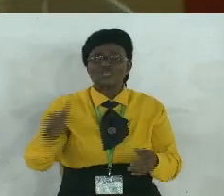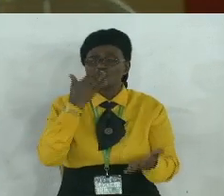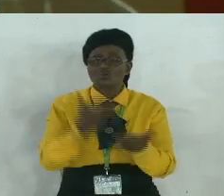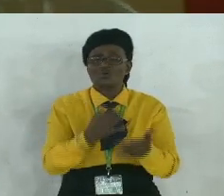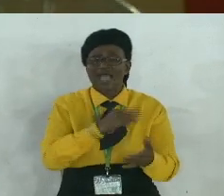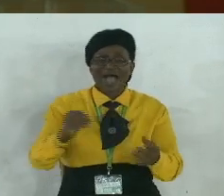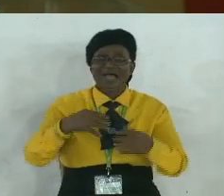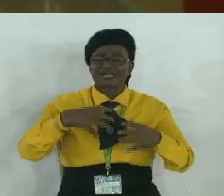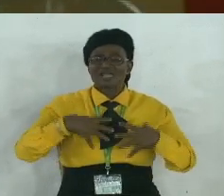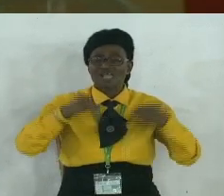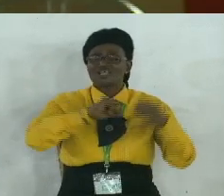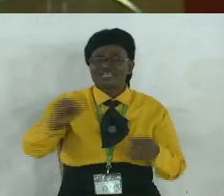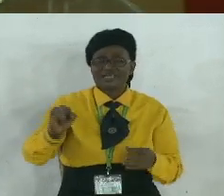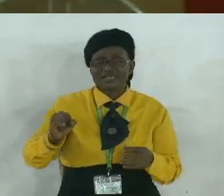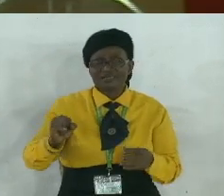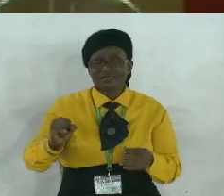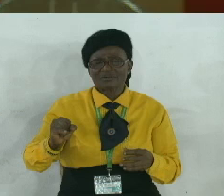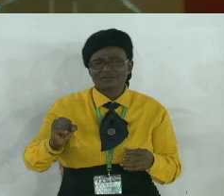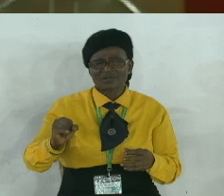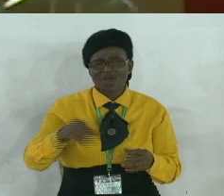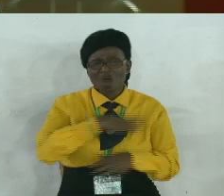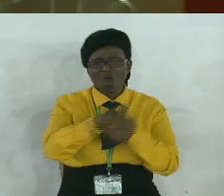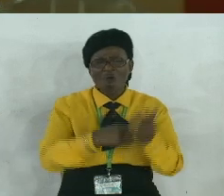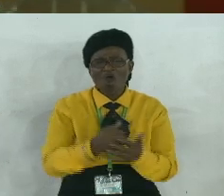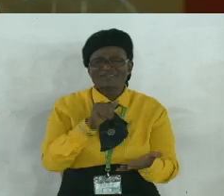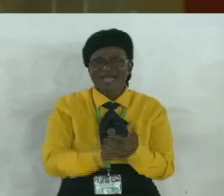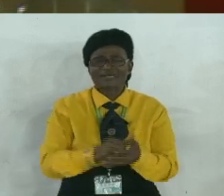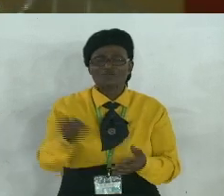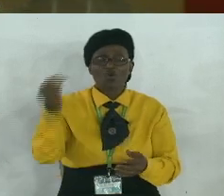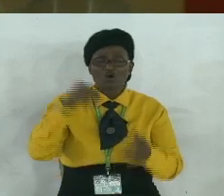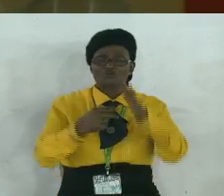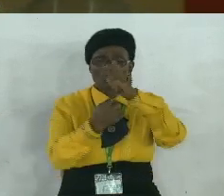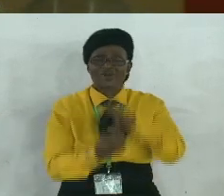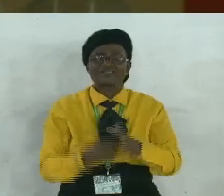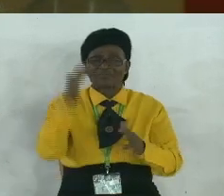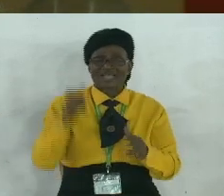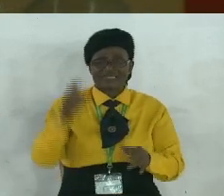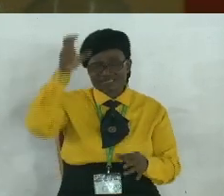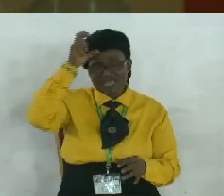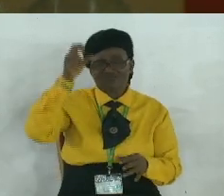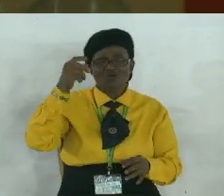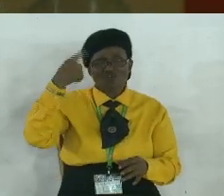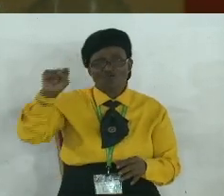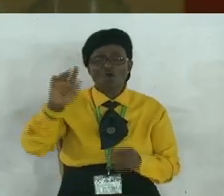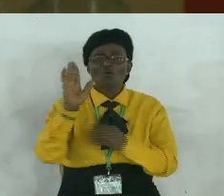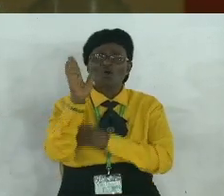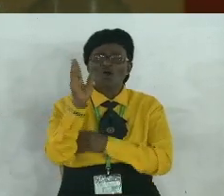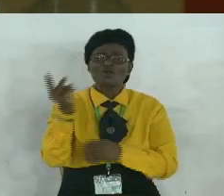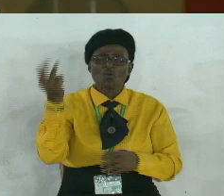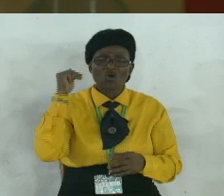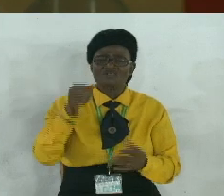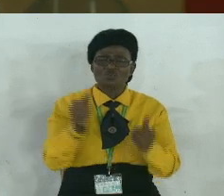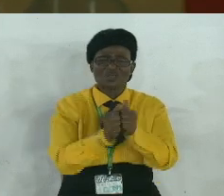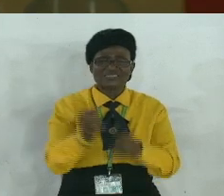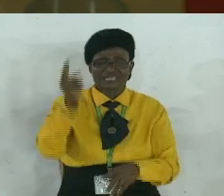and healing all that were oppressed of the devil, for God was with